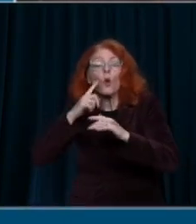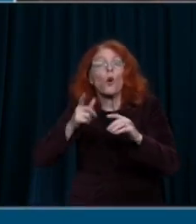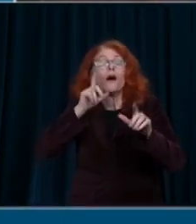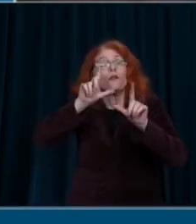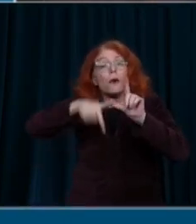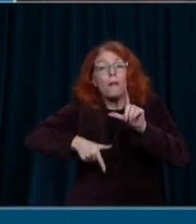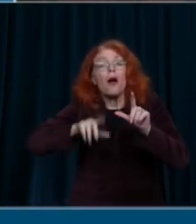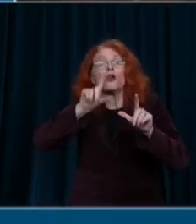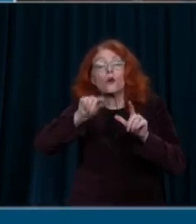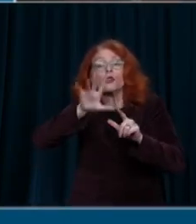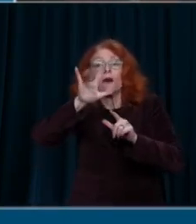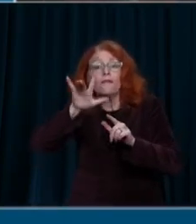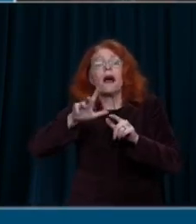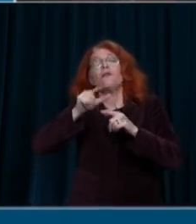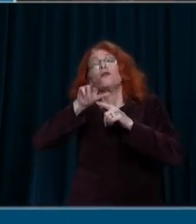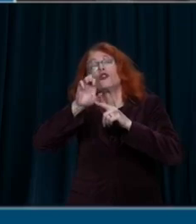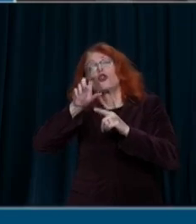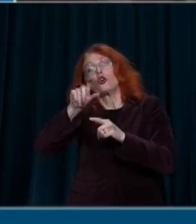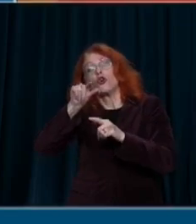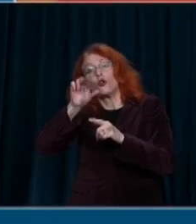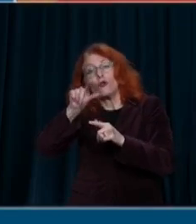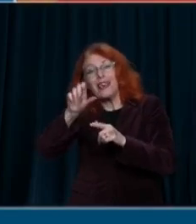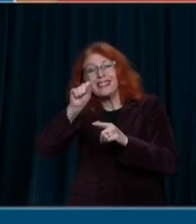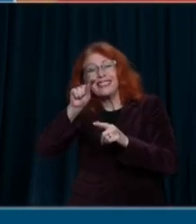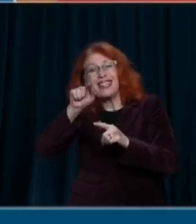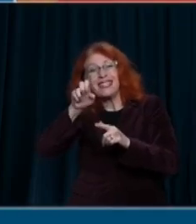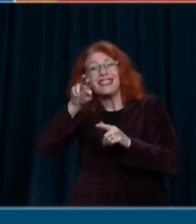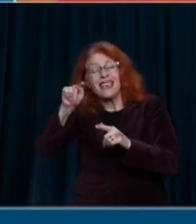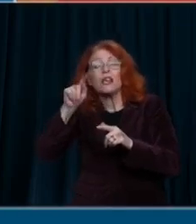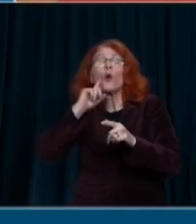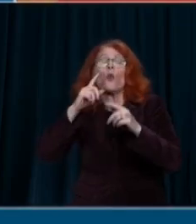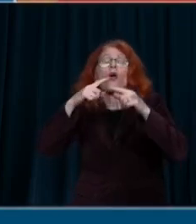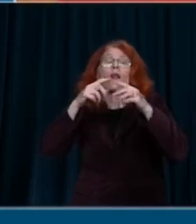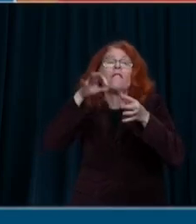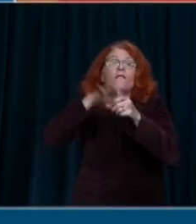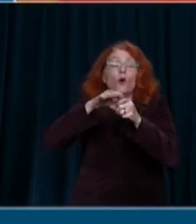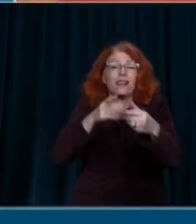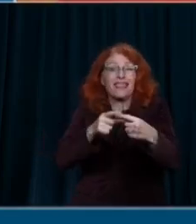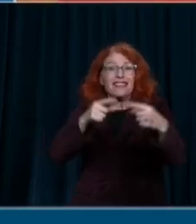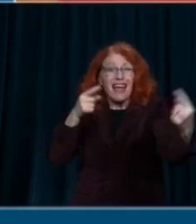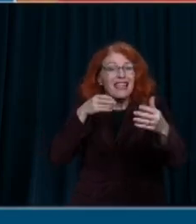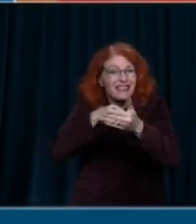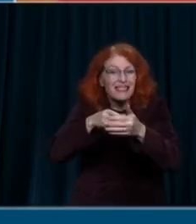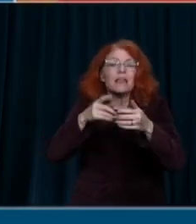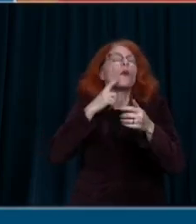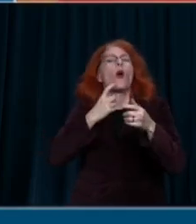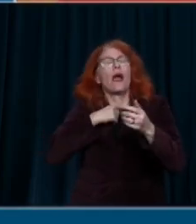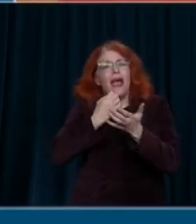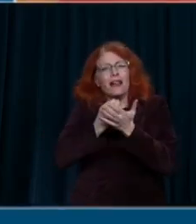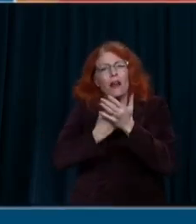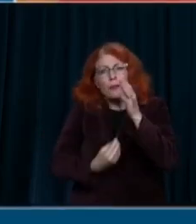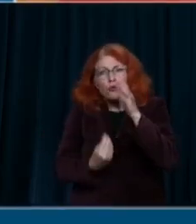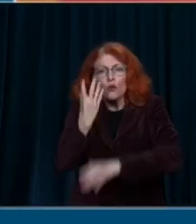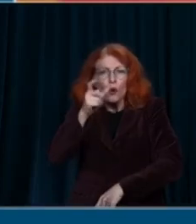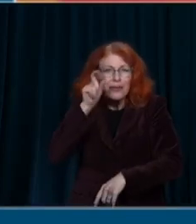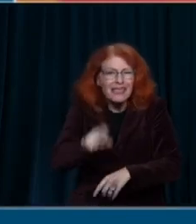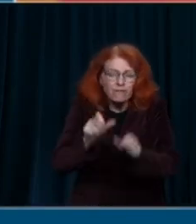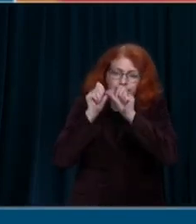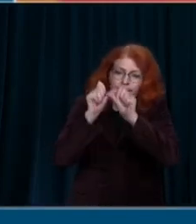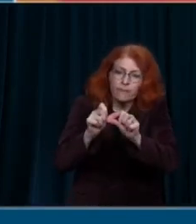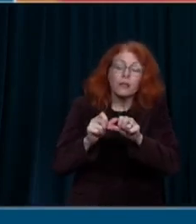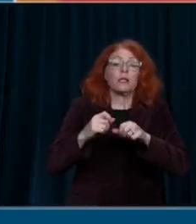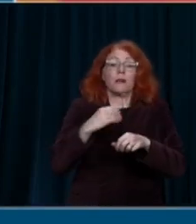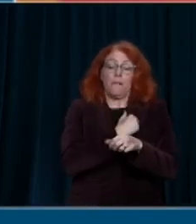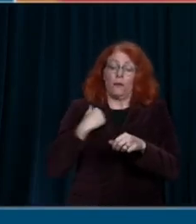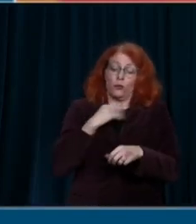2025. Greg Stanton will likely vote against that. So if you want growth, it is time that we talk about economic growth. We need members